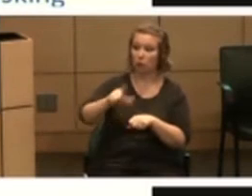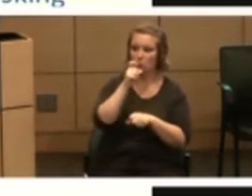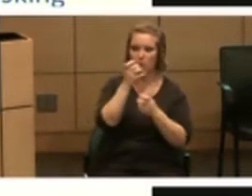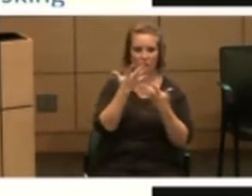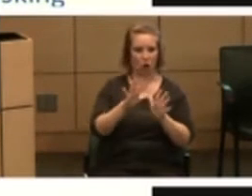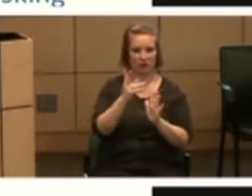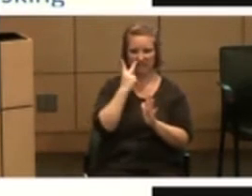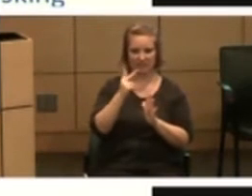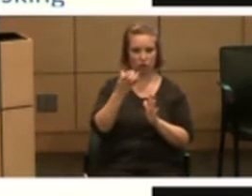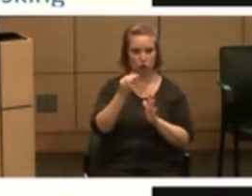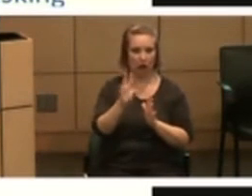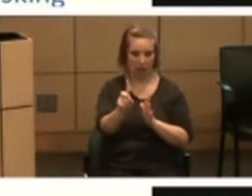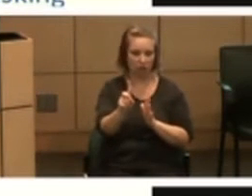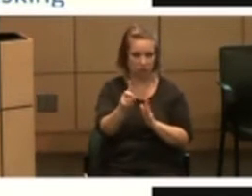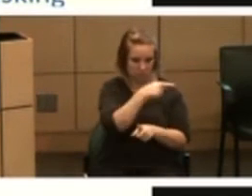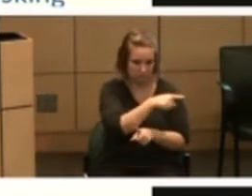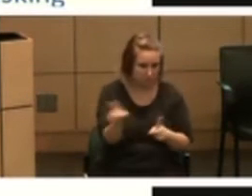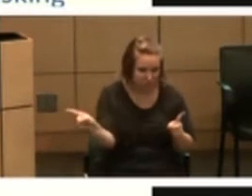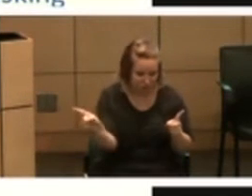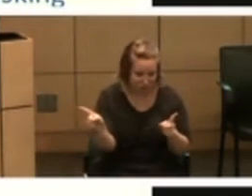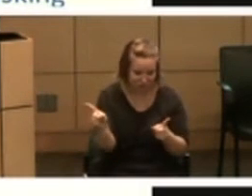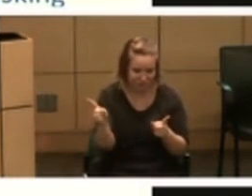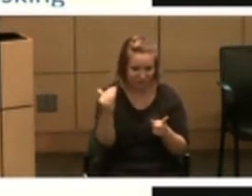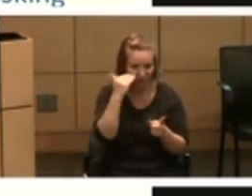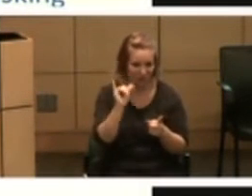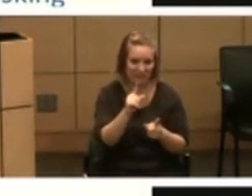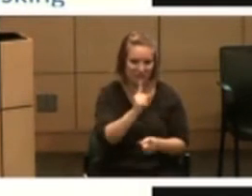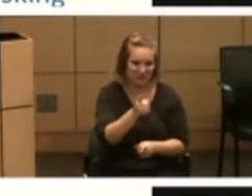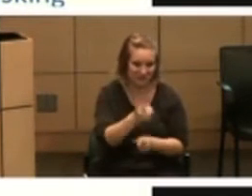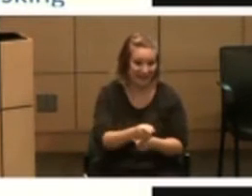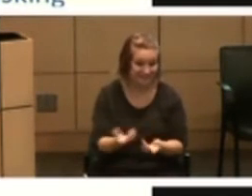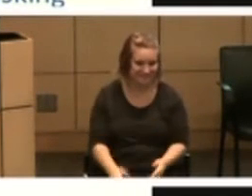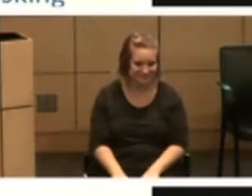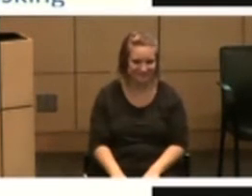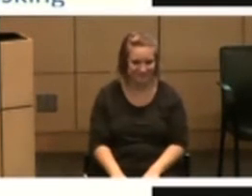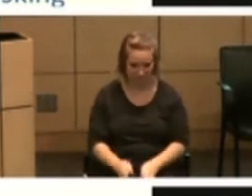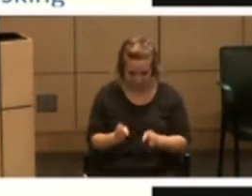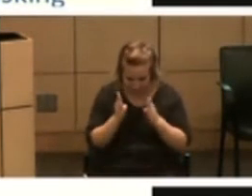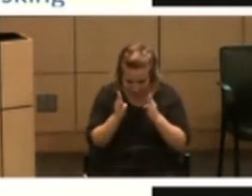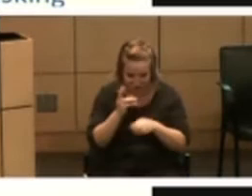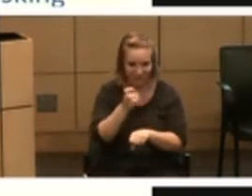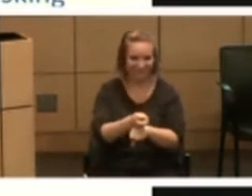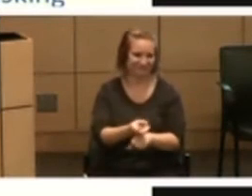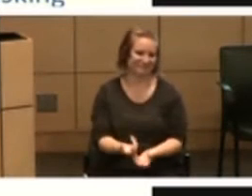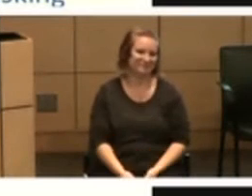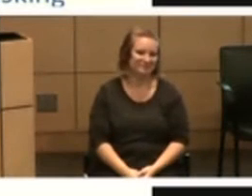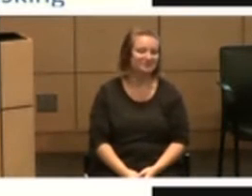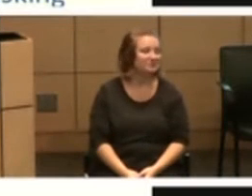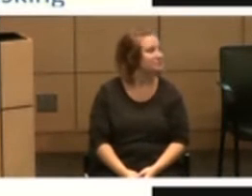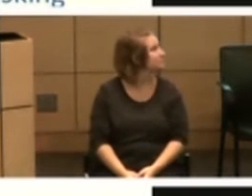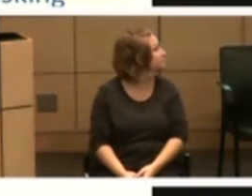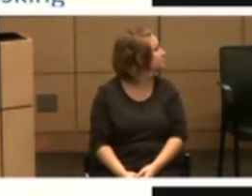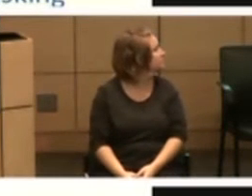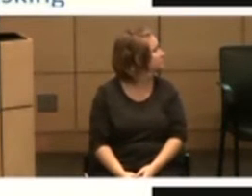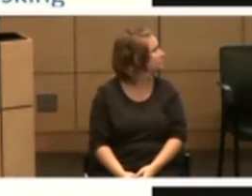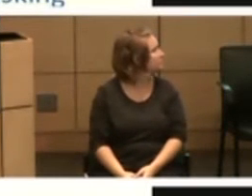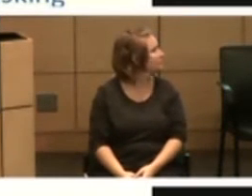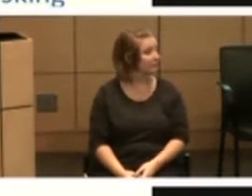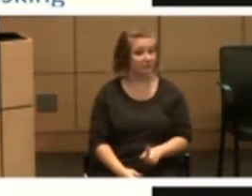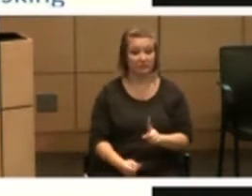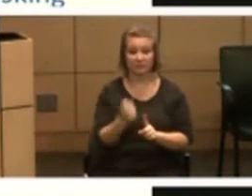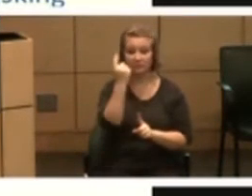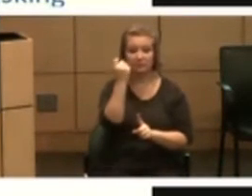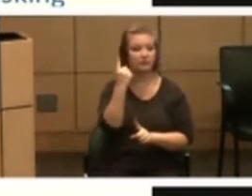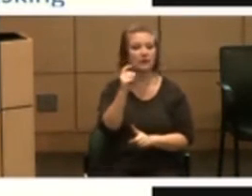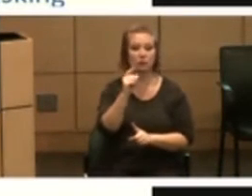child would buy that that's true. Okay. The other issue is that this is not a peripheral problem. This